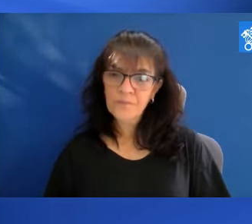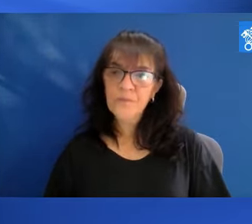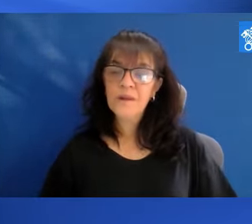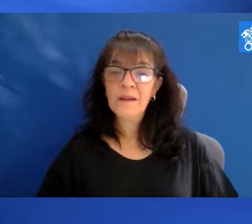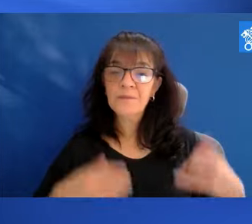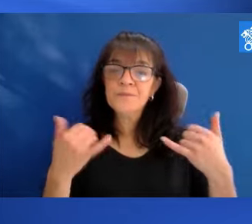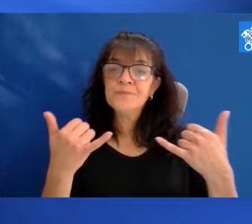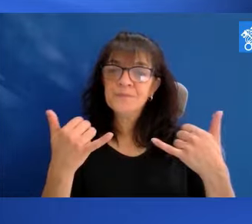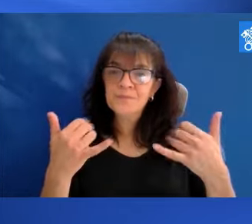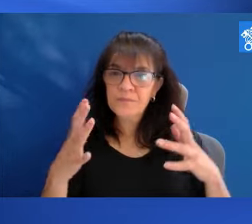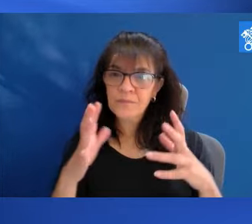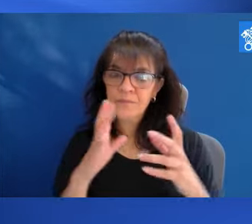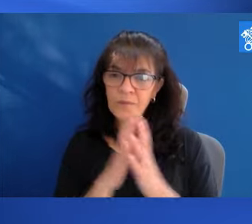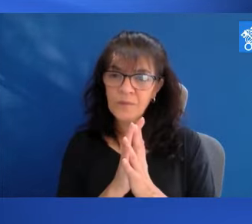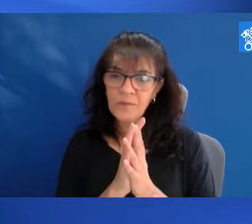suas palavras.